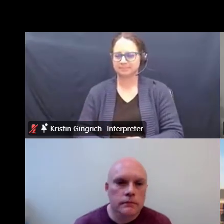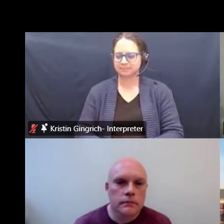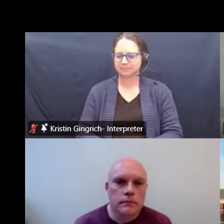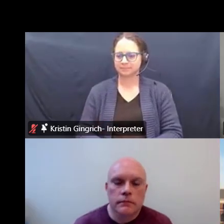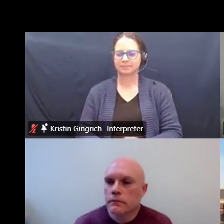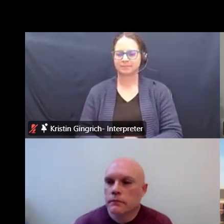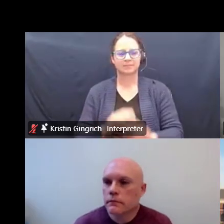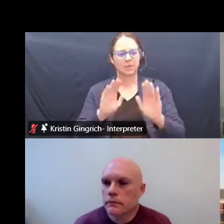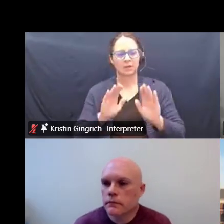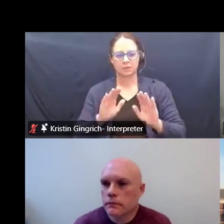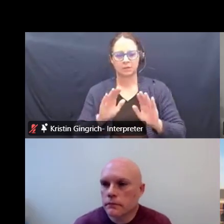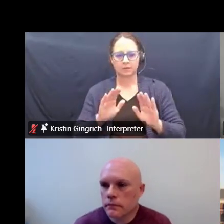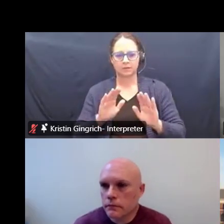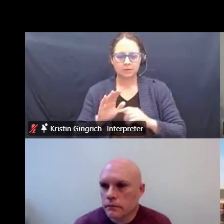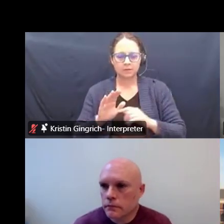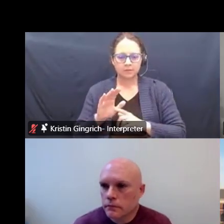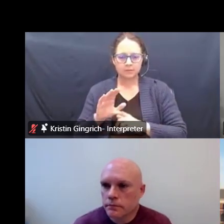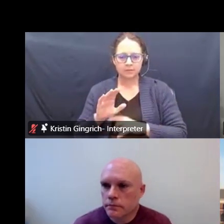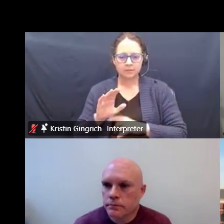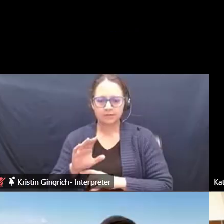Wonderful. Brianna, you're up.